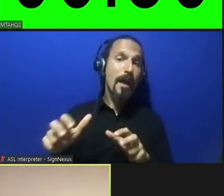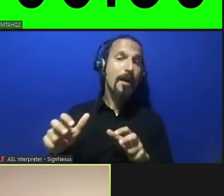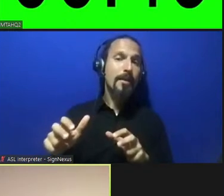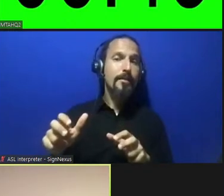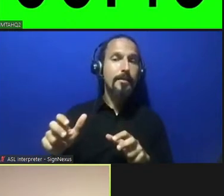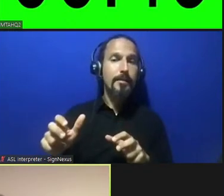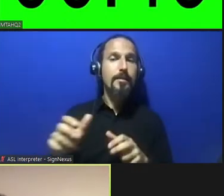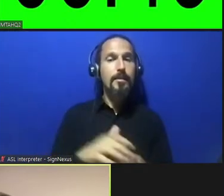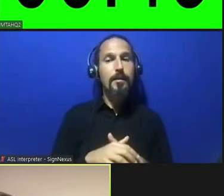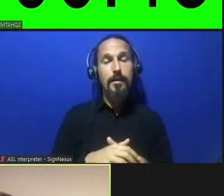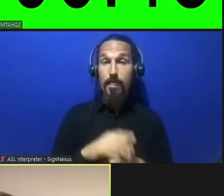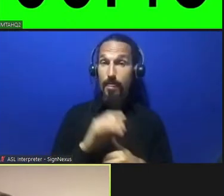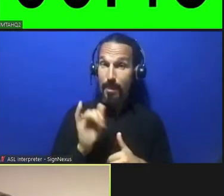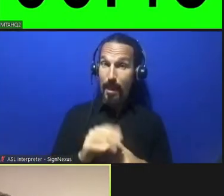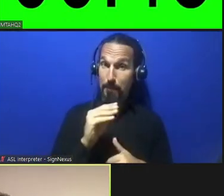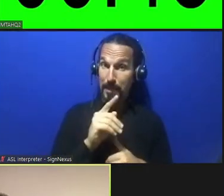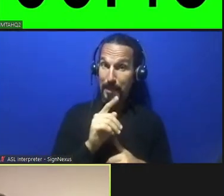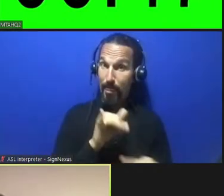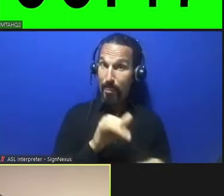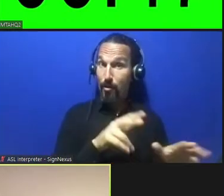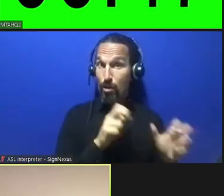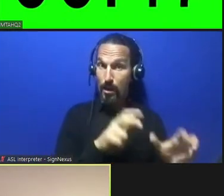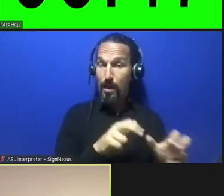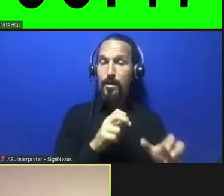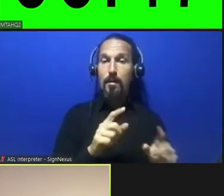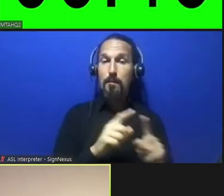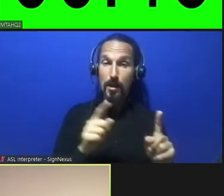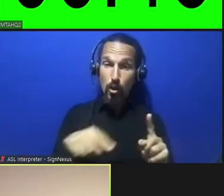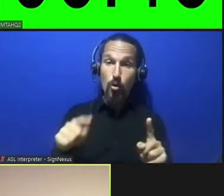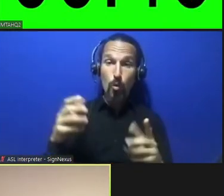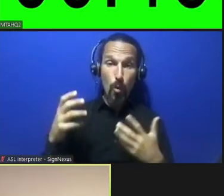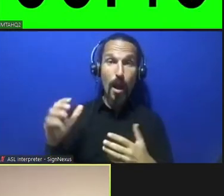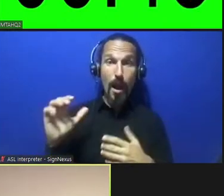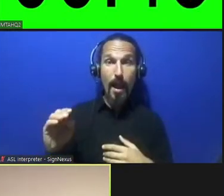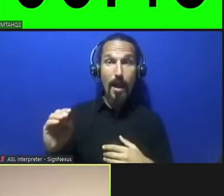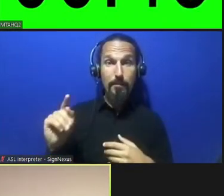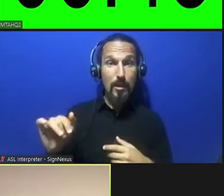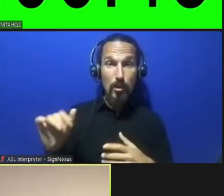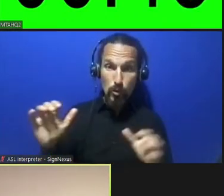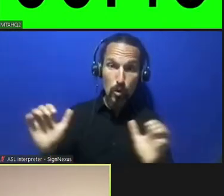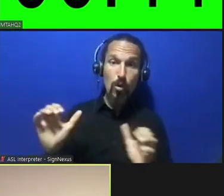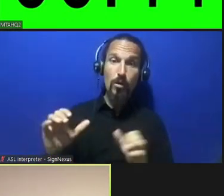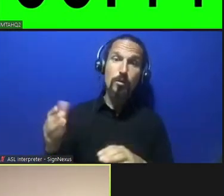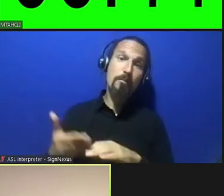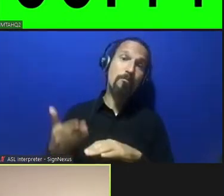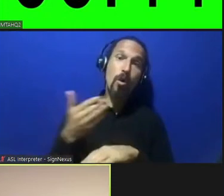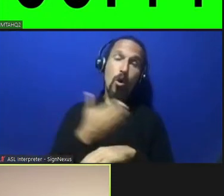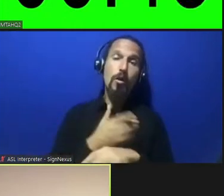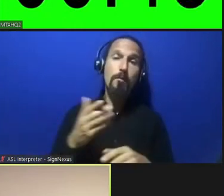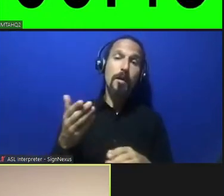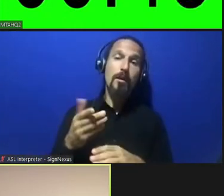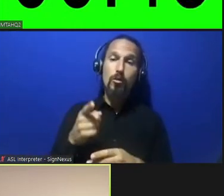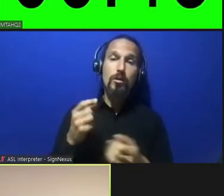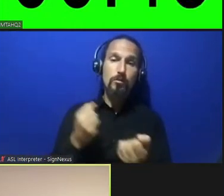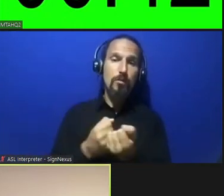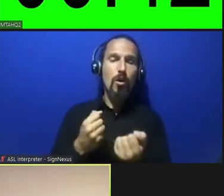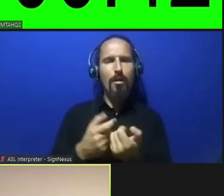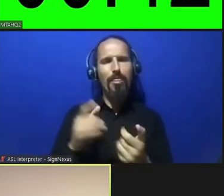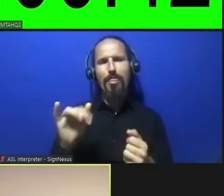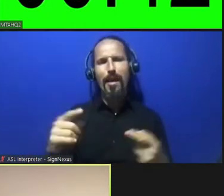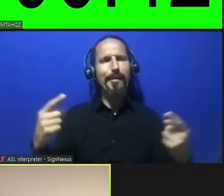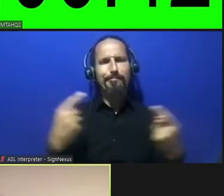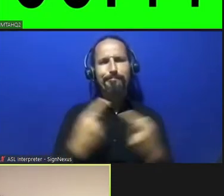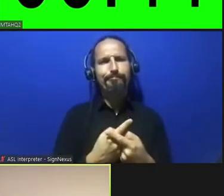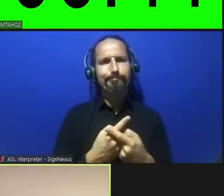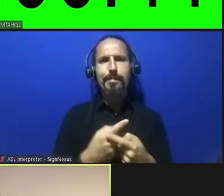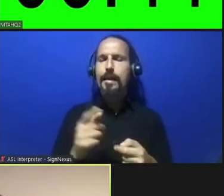say that it's a cash grab by the mta and yet you want the mta to do lots of things to make it better before you can support it there's a contradiction right it